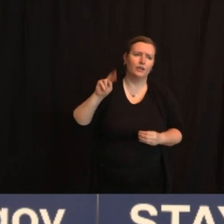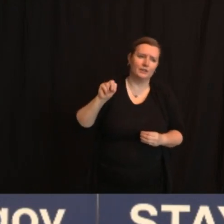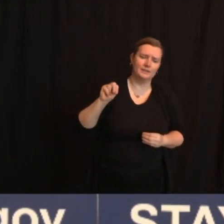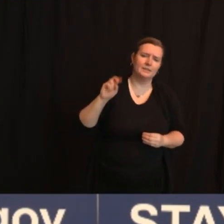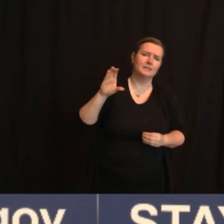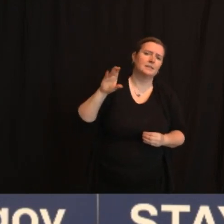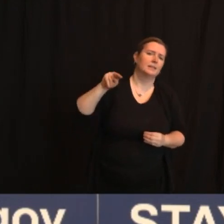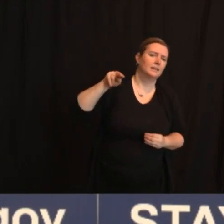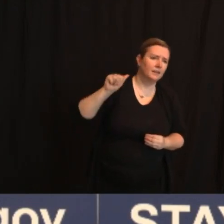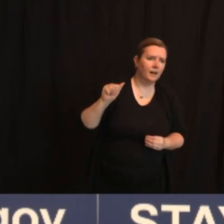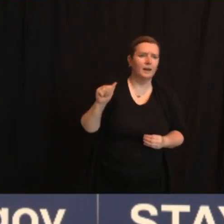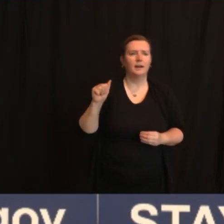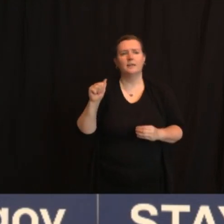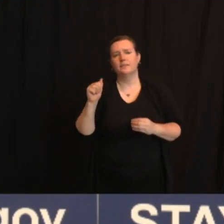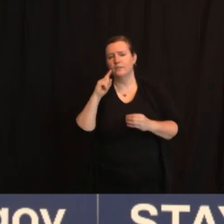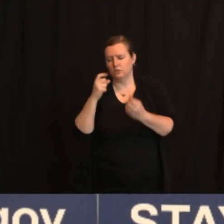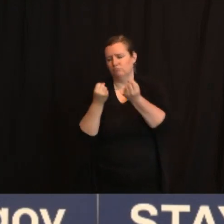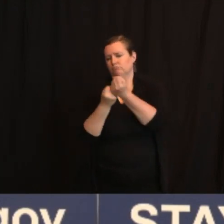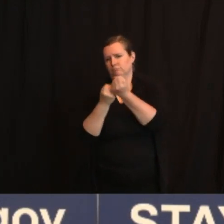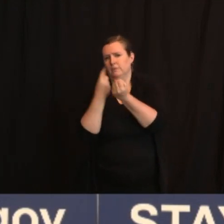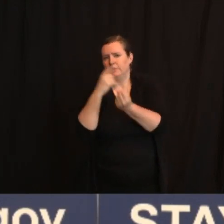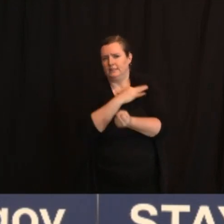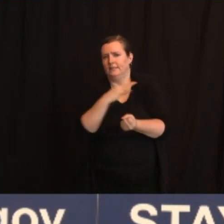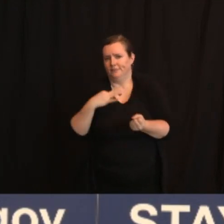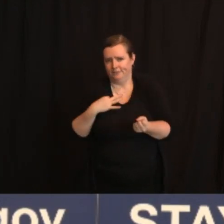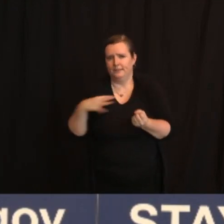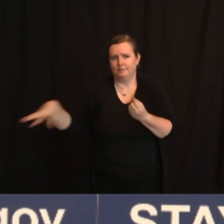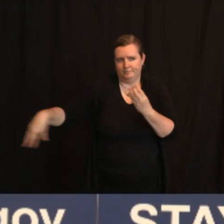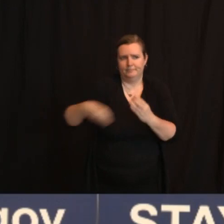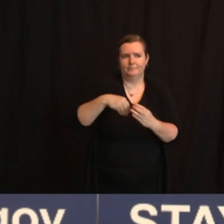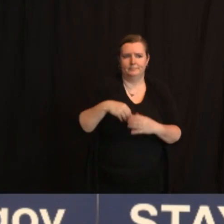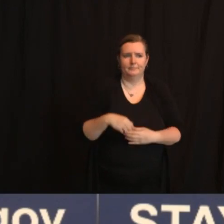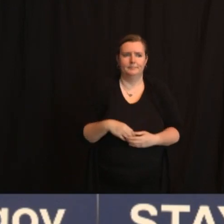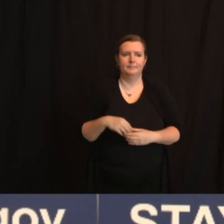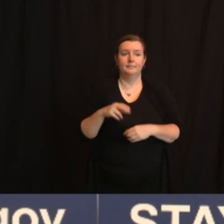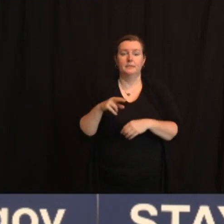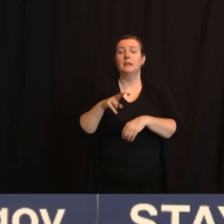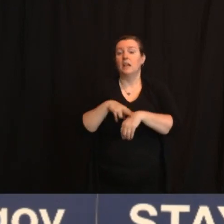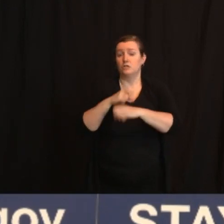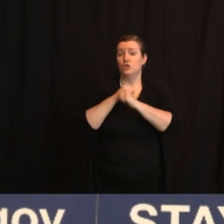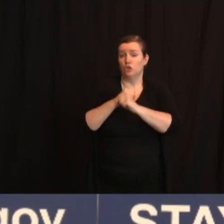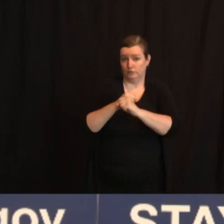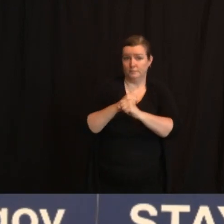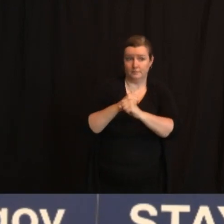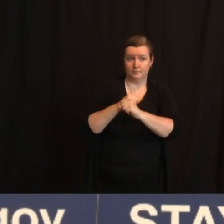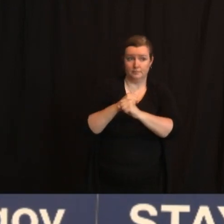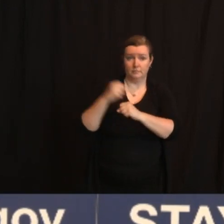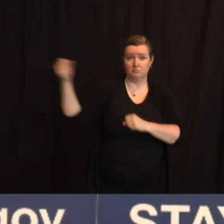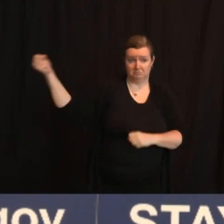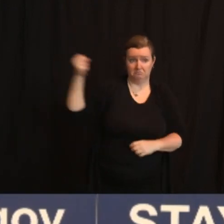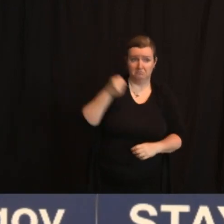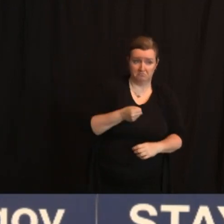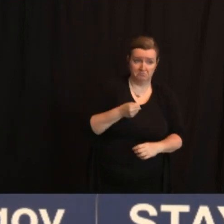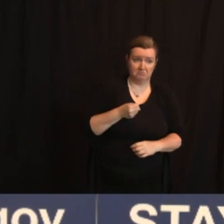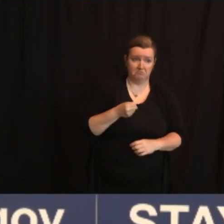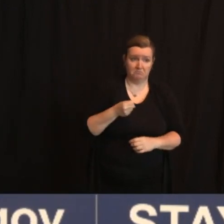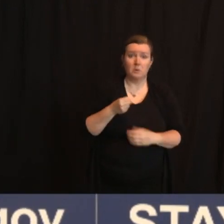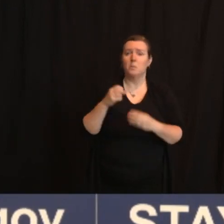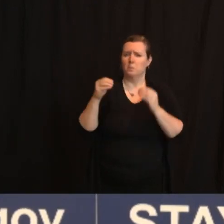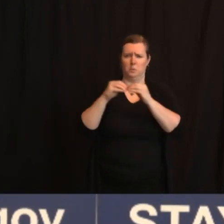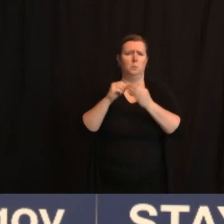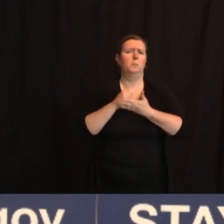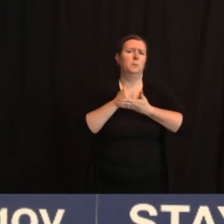We are currently working with the National Guard to bring in some efforts to additional long-term care facilities in the